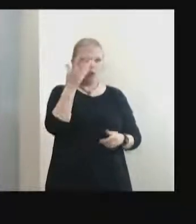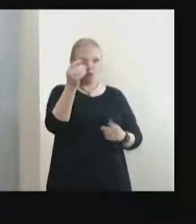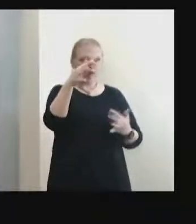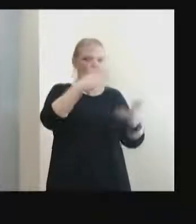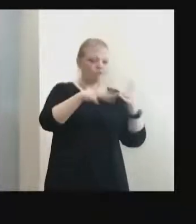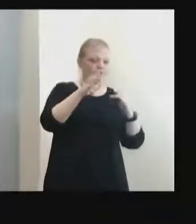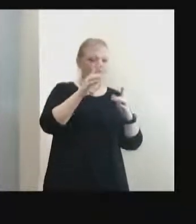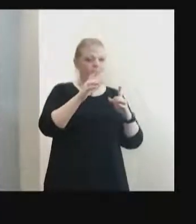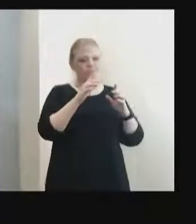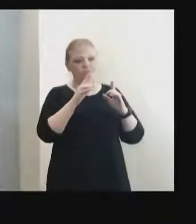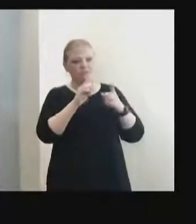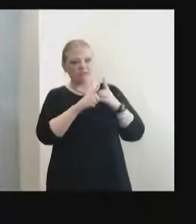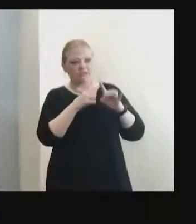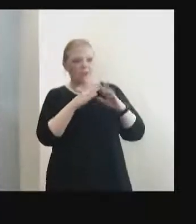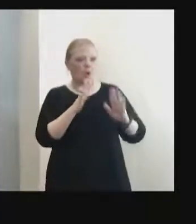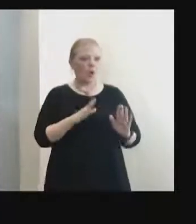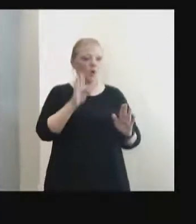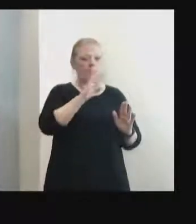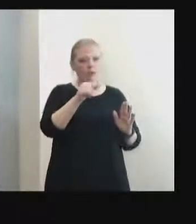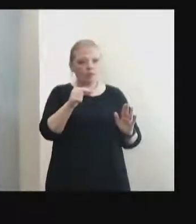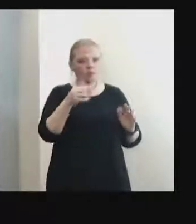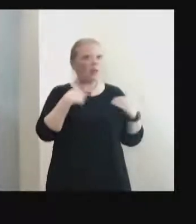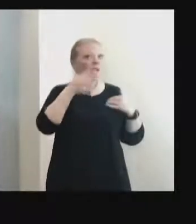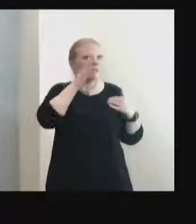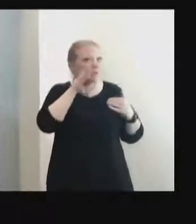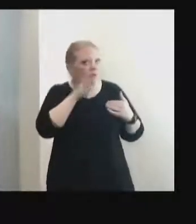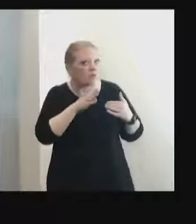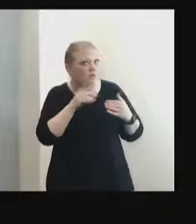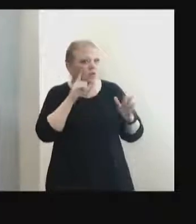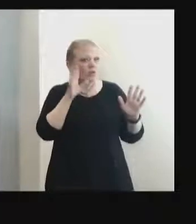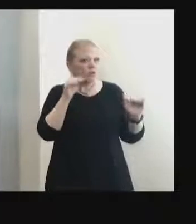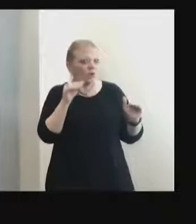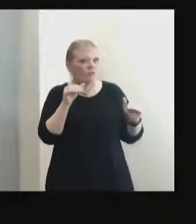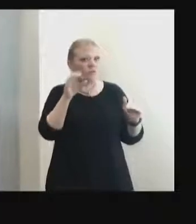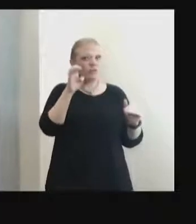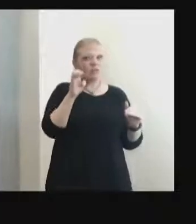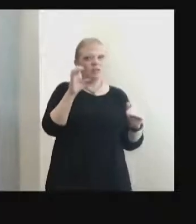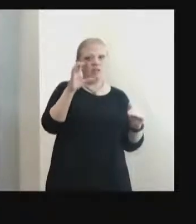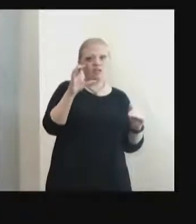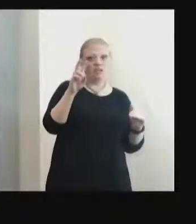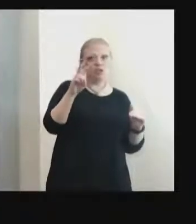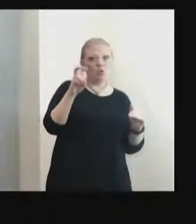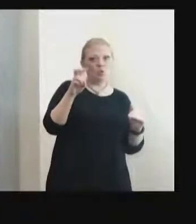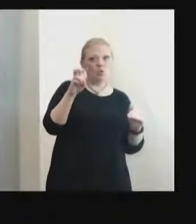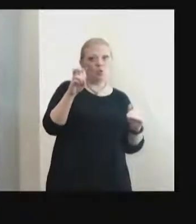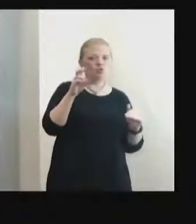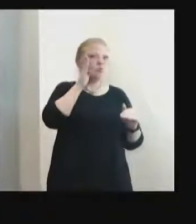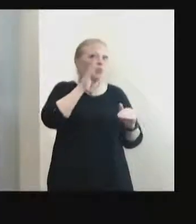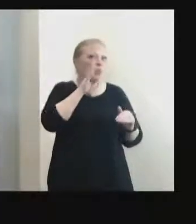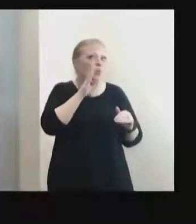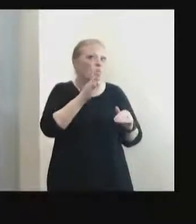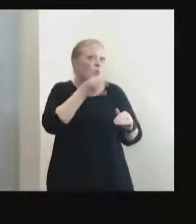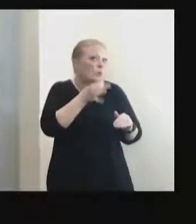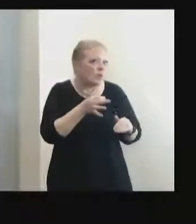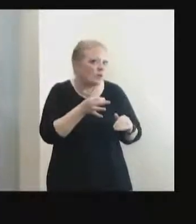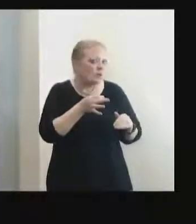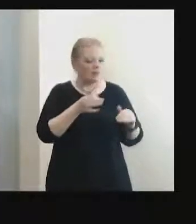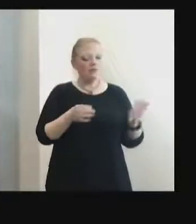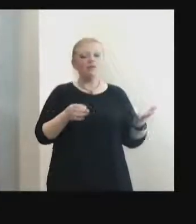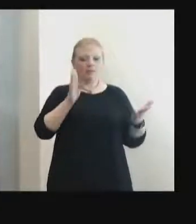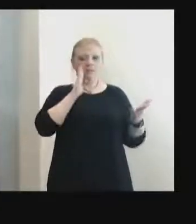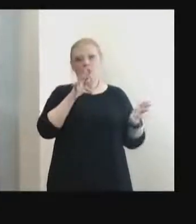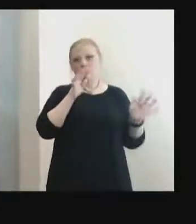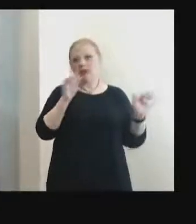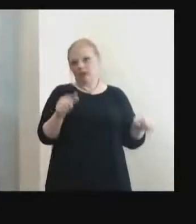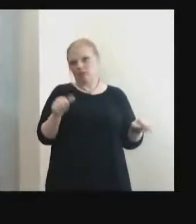friend's house, having a barbecue, having a brew, hopefully the EC200 brew, which will be coming soon, you'll be able to